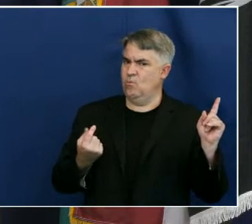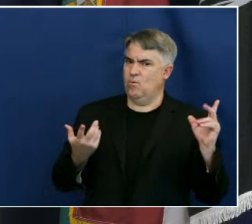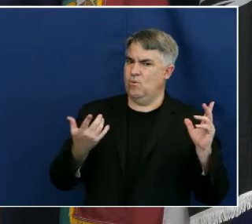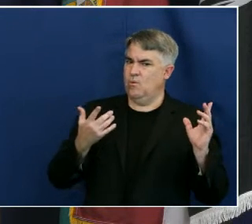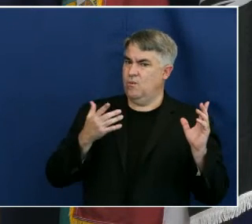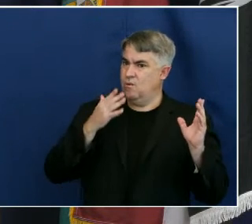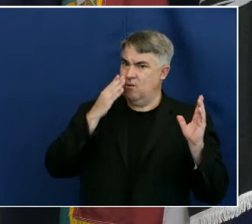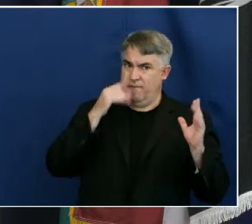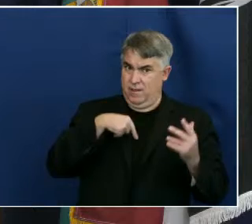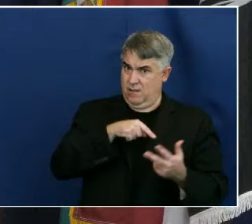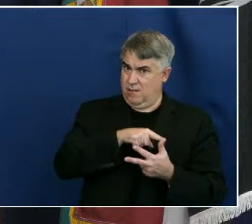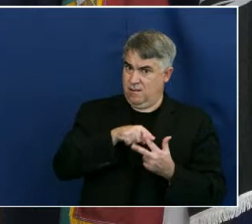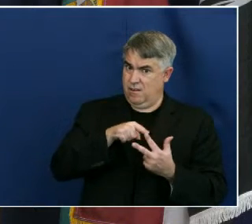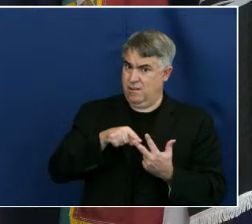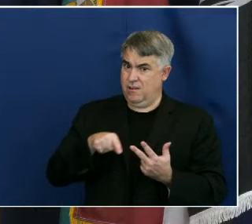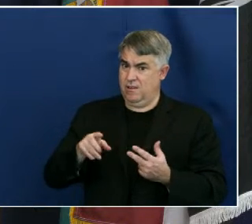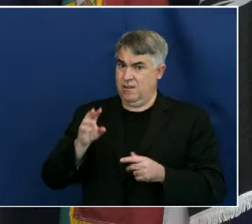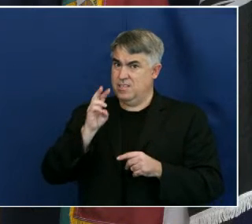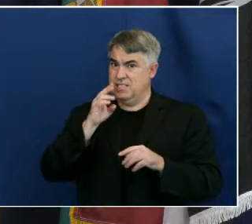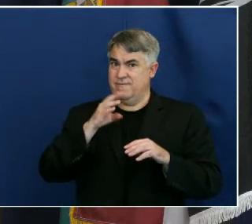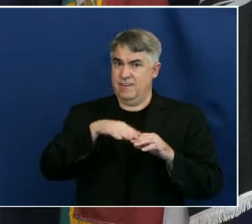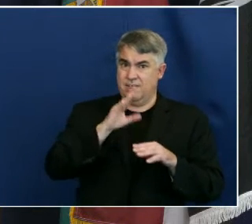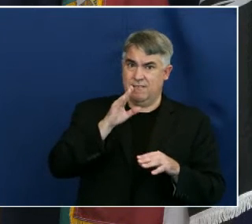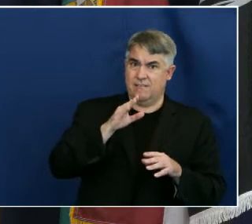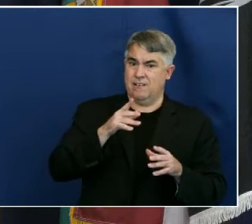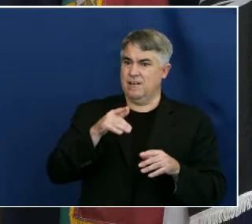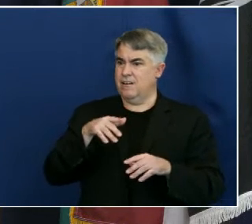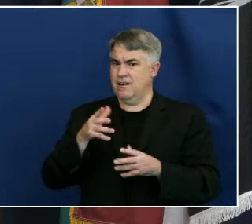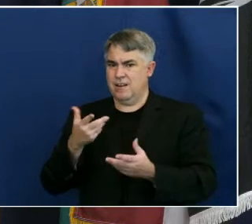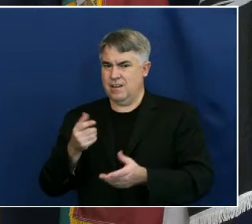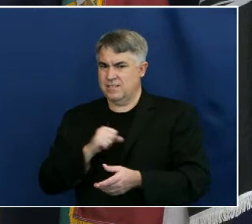on the phases the county sets?